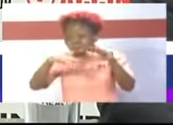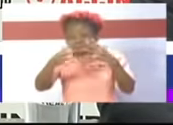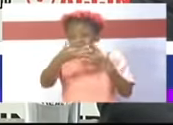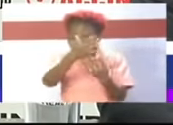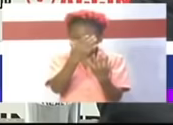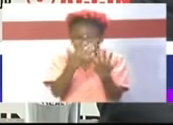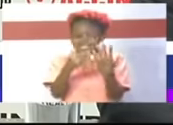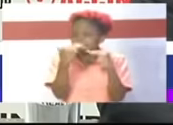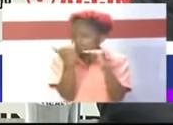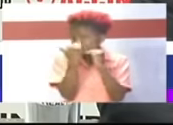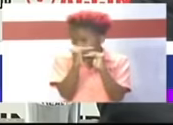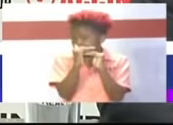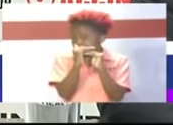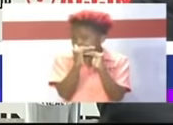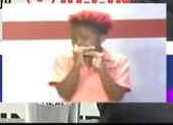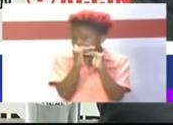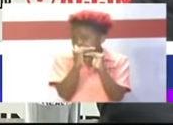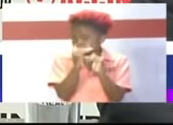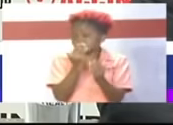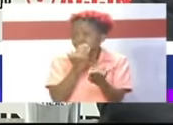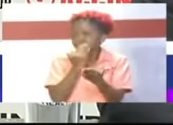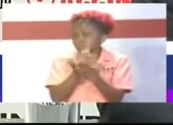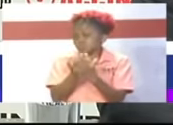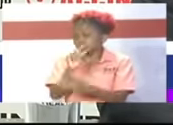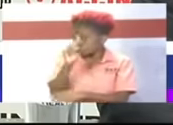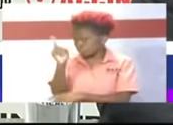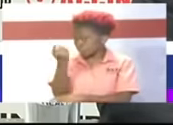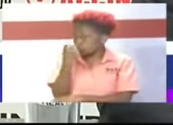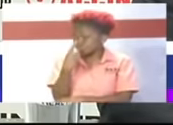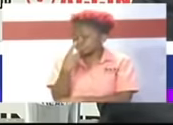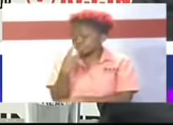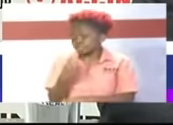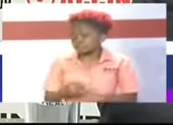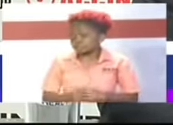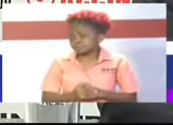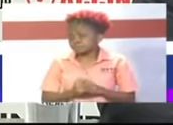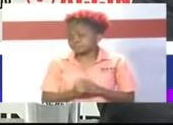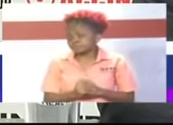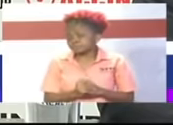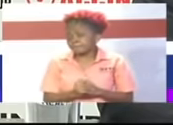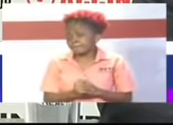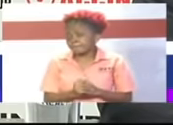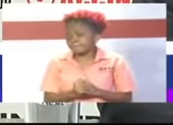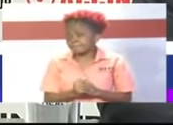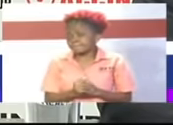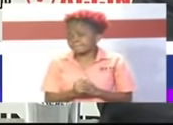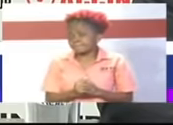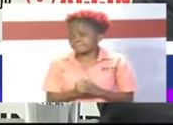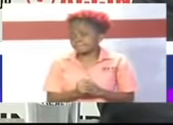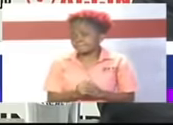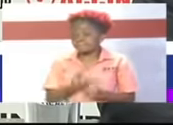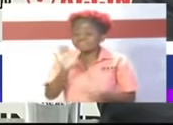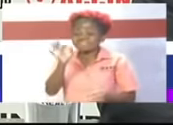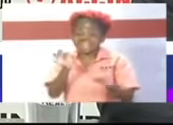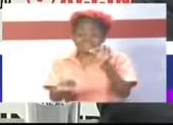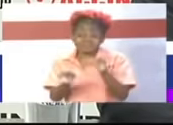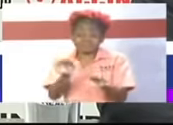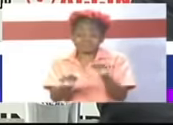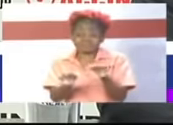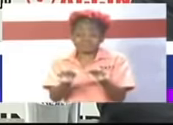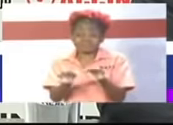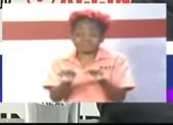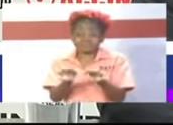So excellent question. With or without enforcement of reduced mobility, we do need to